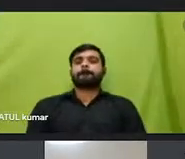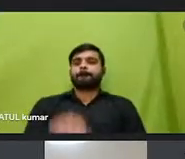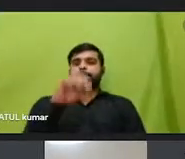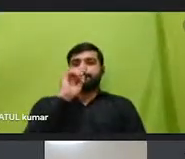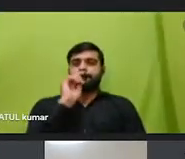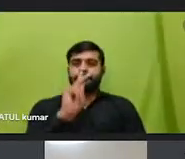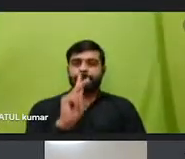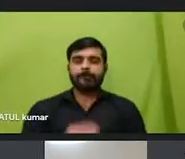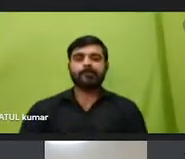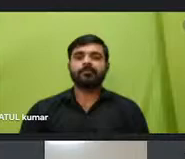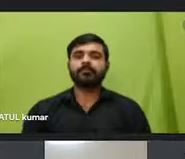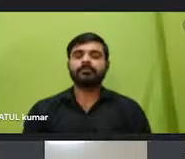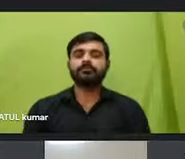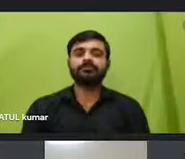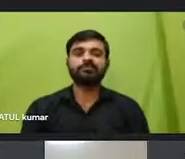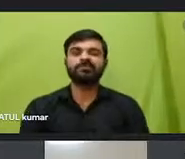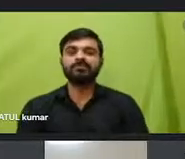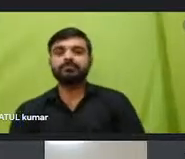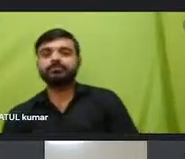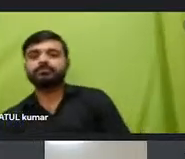Okay.